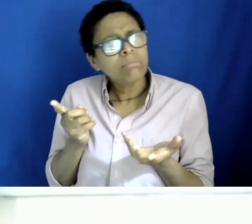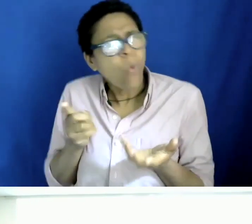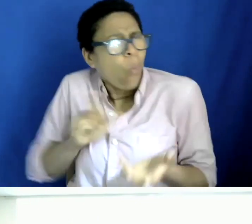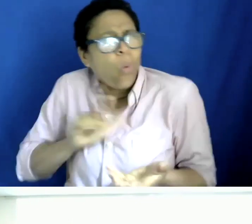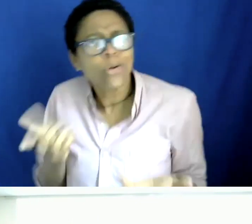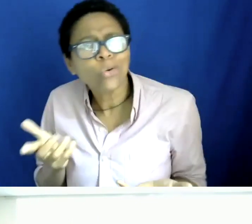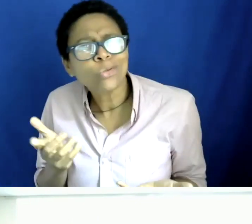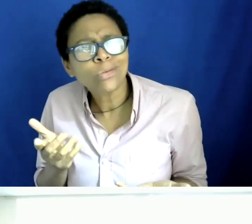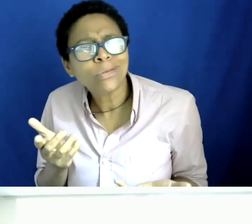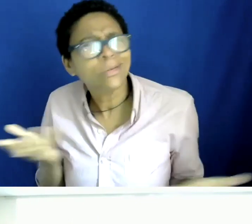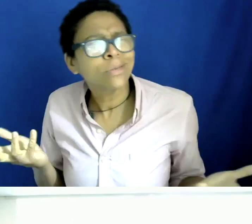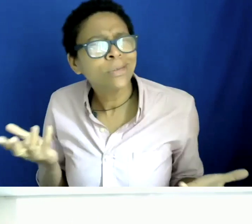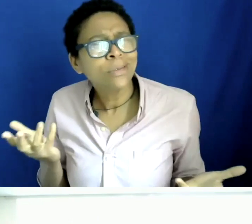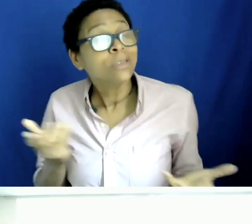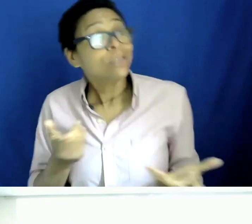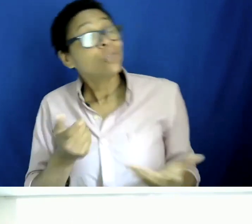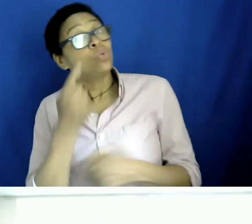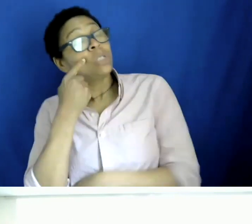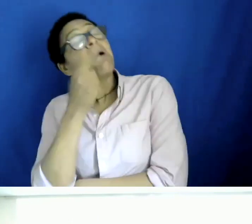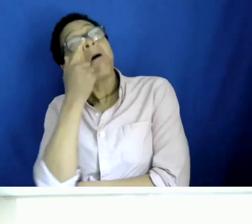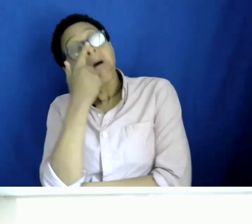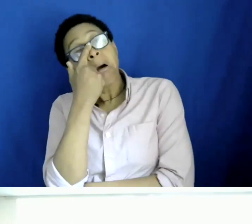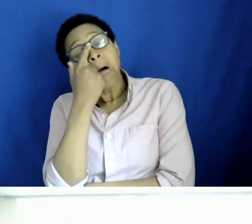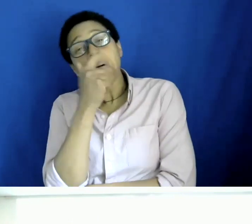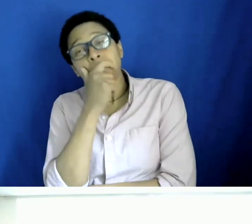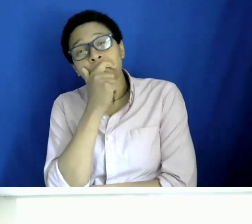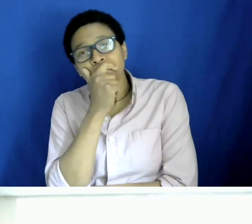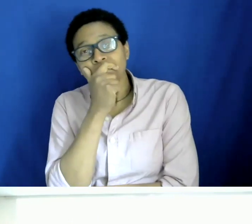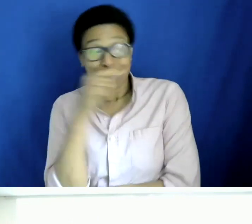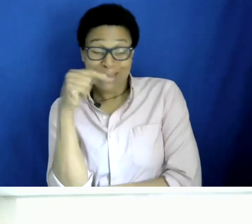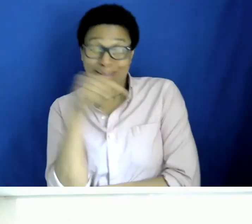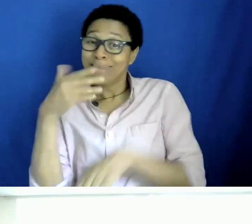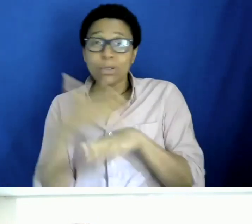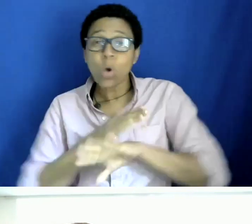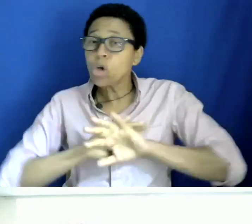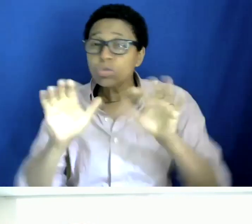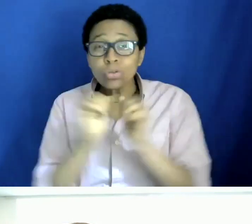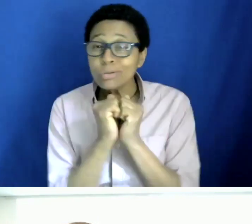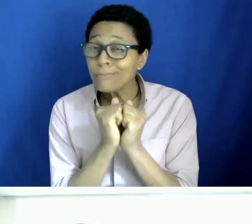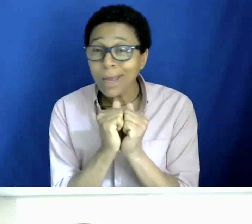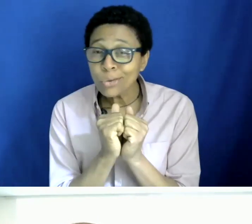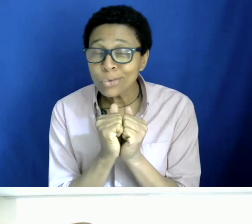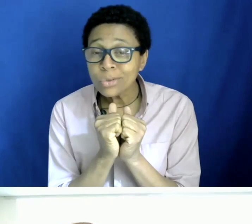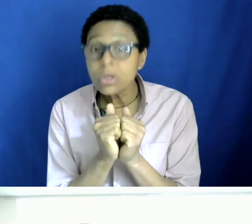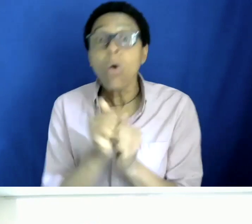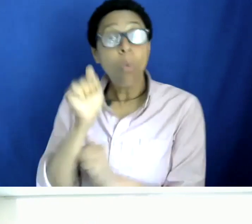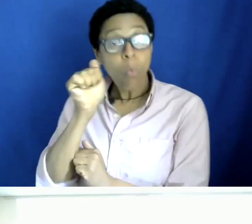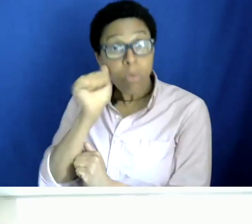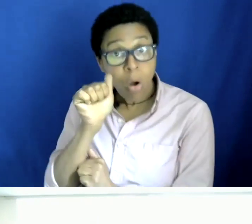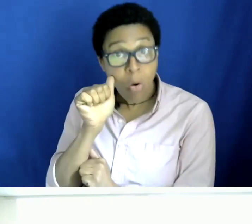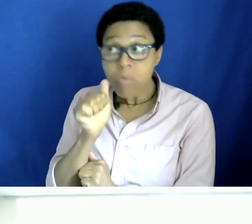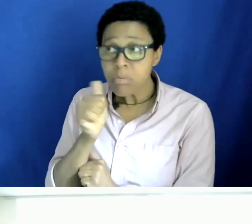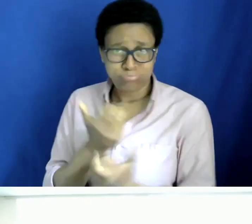have already been mentioned this afternoon, in that these works weren't valued. We know that there was a lot of